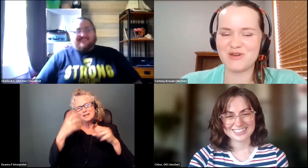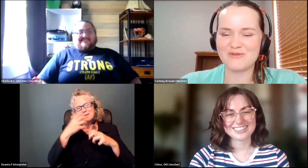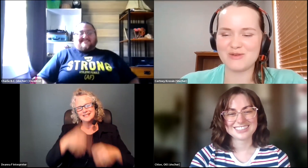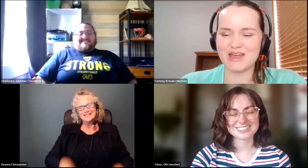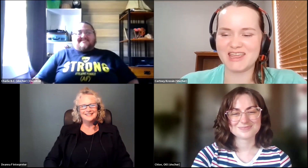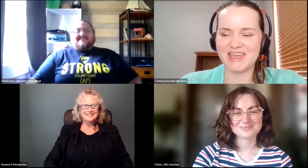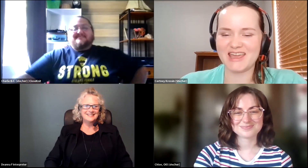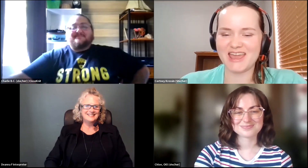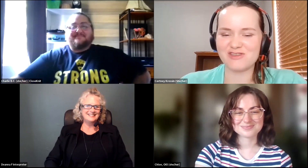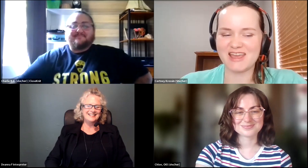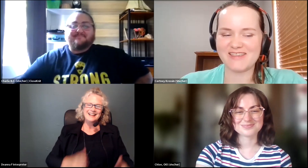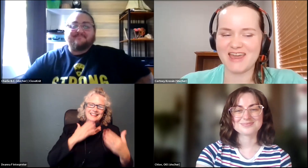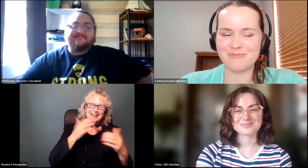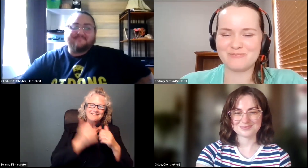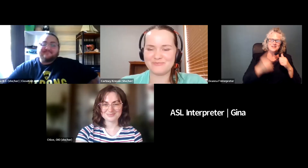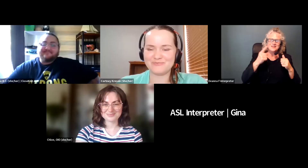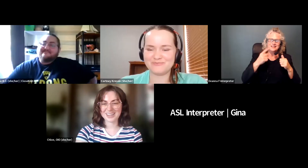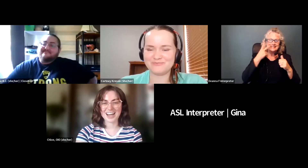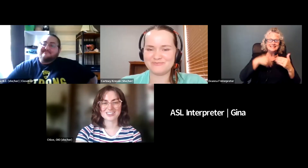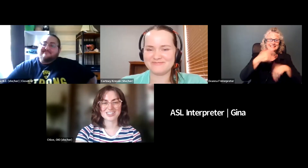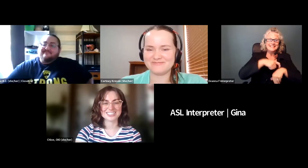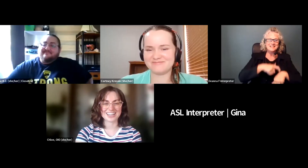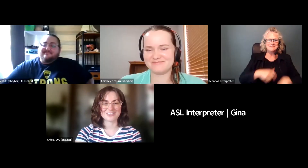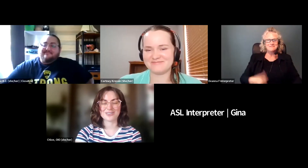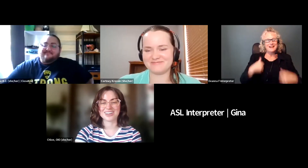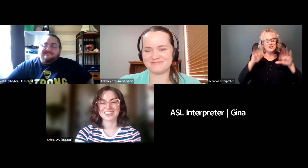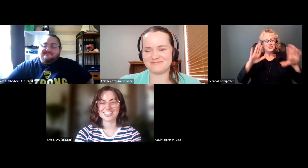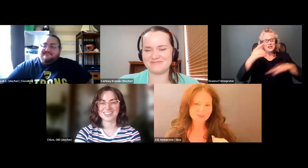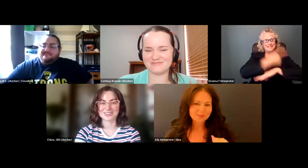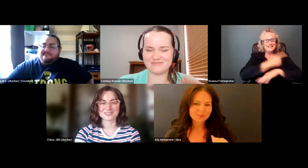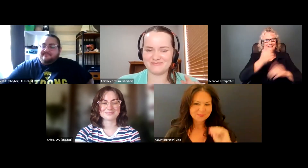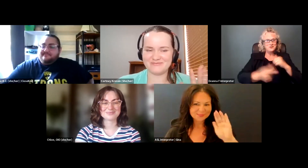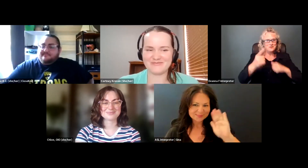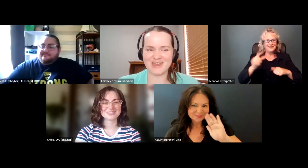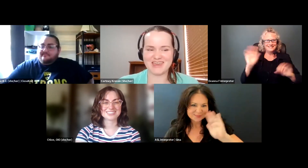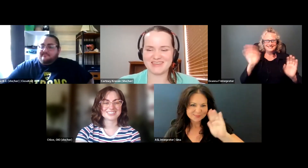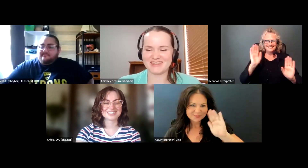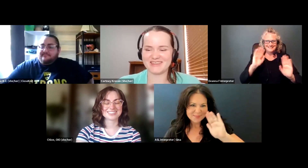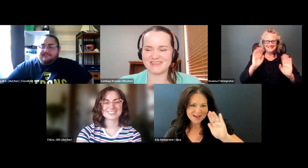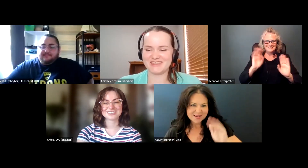Thank you, everybody. Catch you next time. Have a great day, everyone. Thank you.